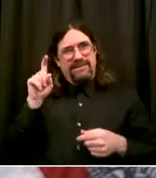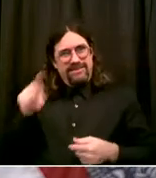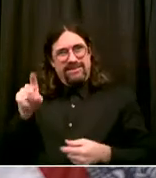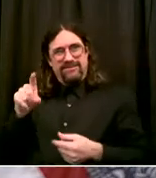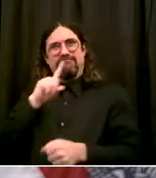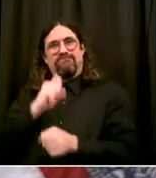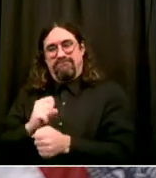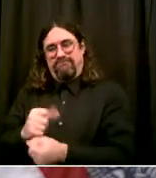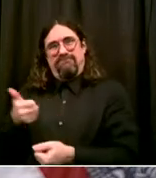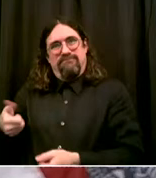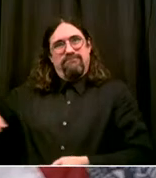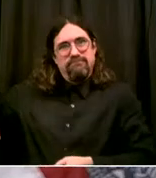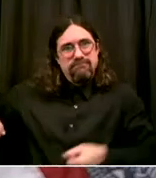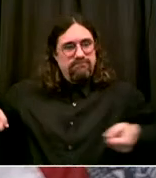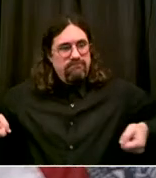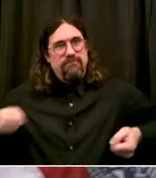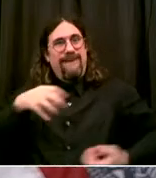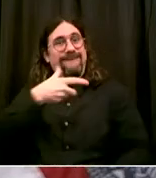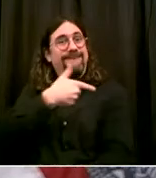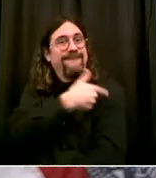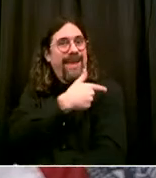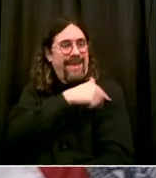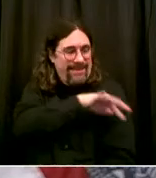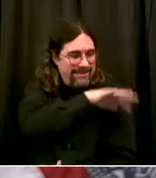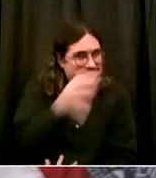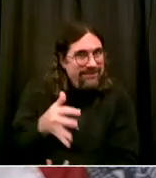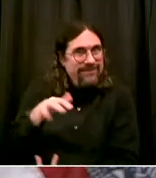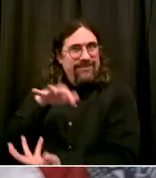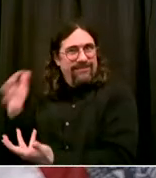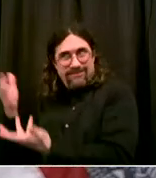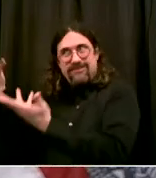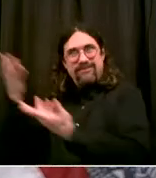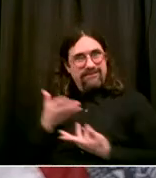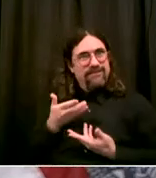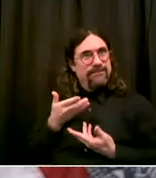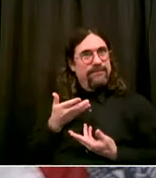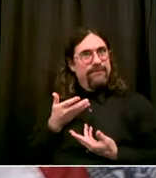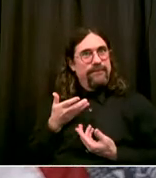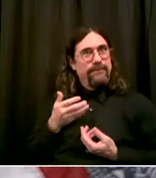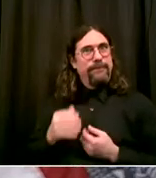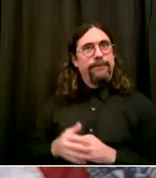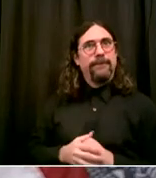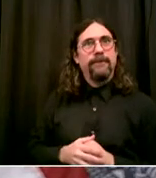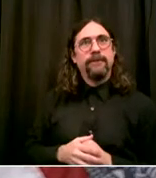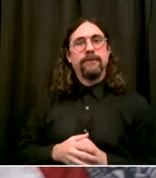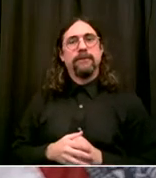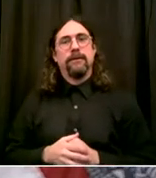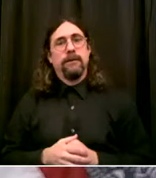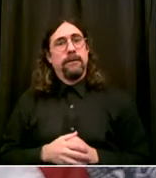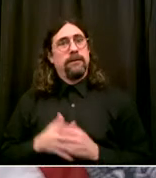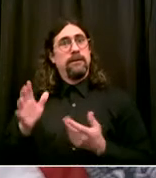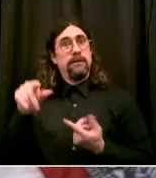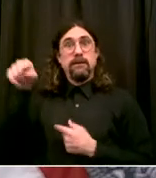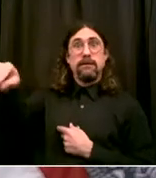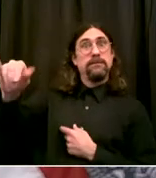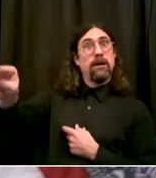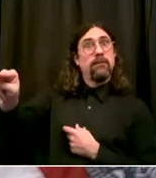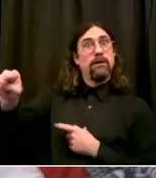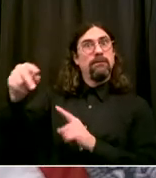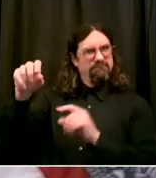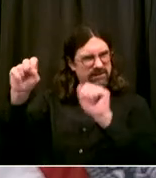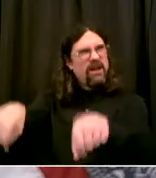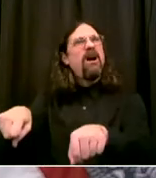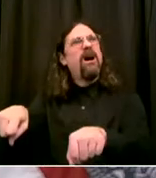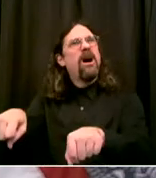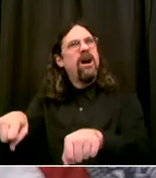goal, and within that goal is the ability to reach a huge number of healthcare workers and first responders, and that's what I want to